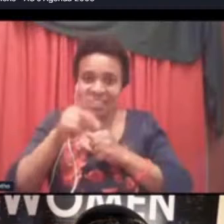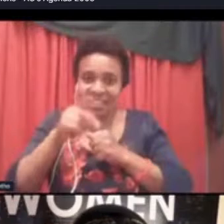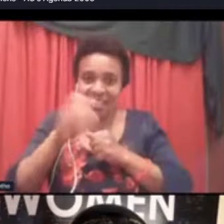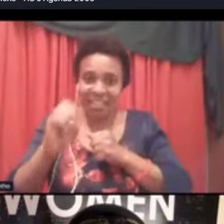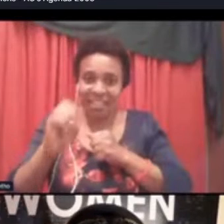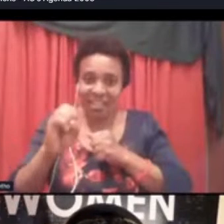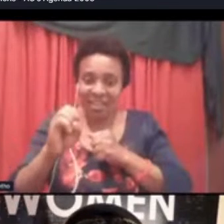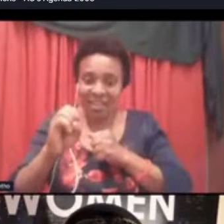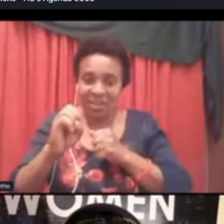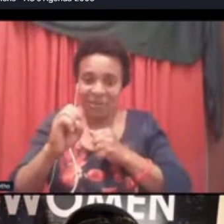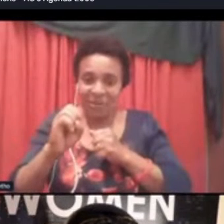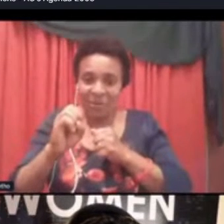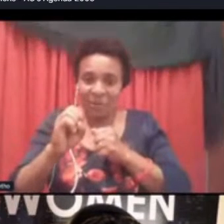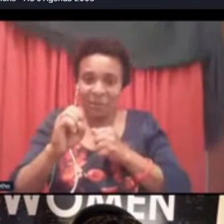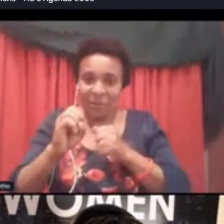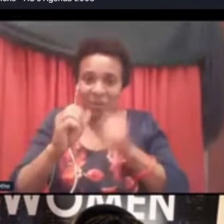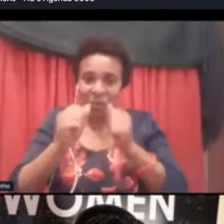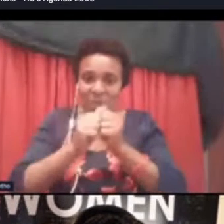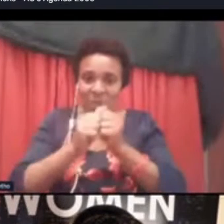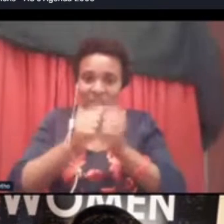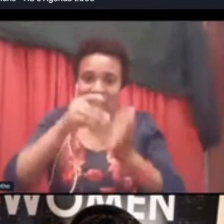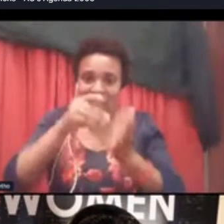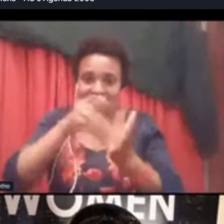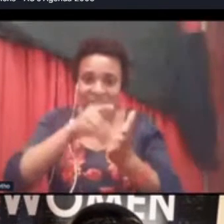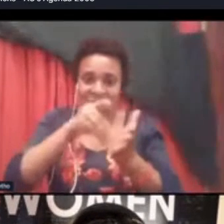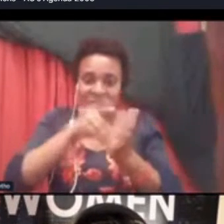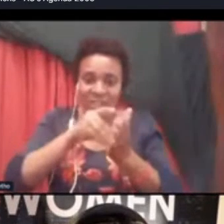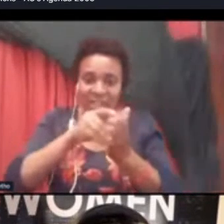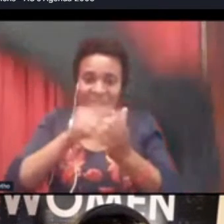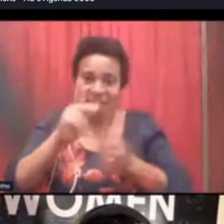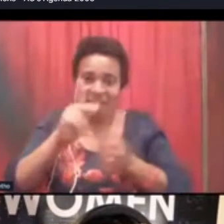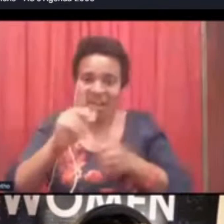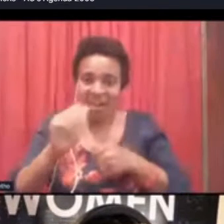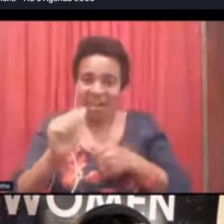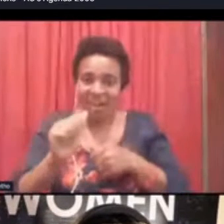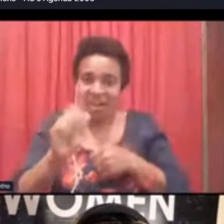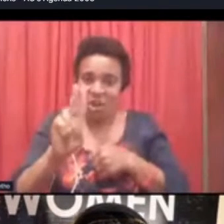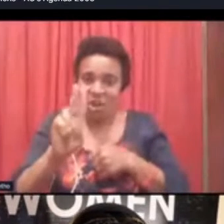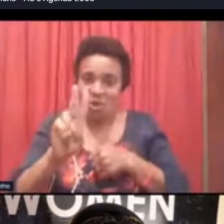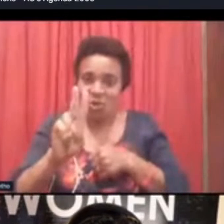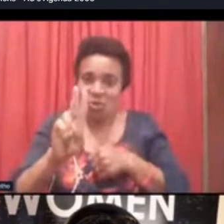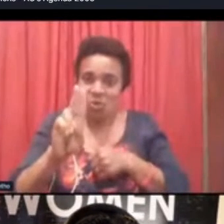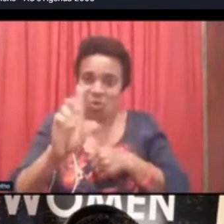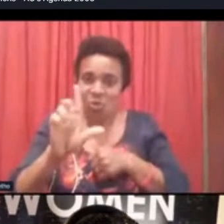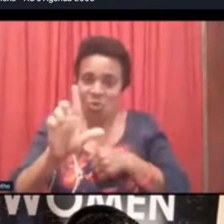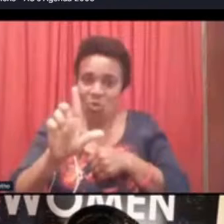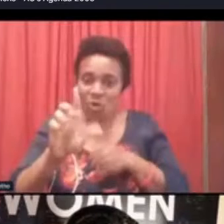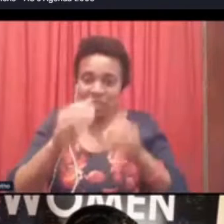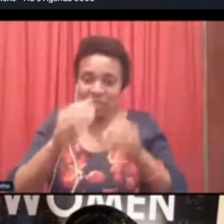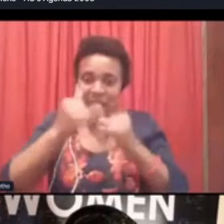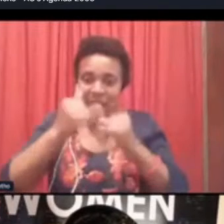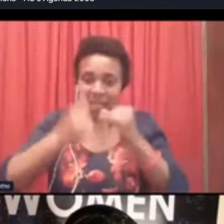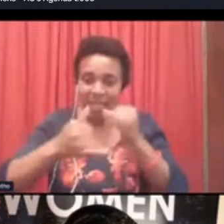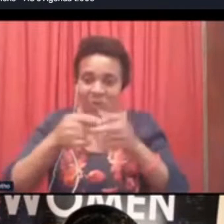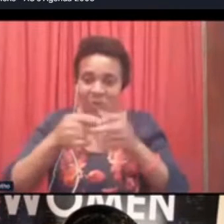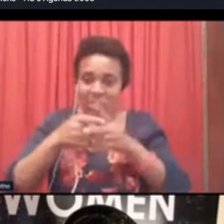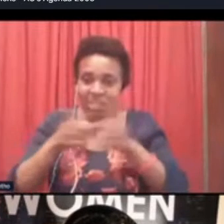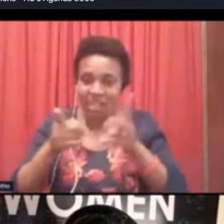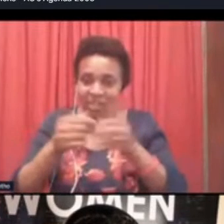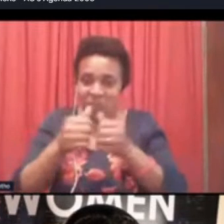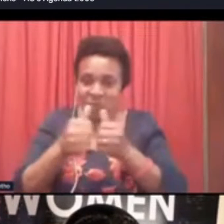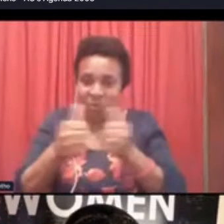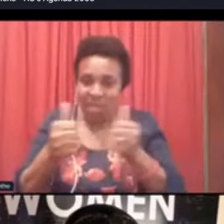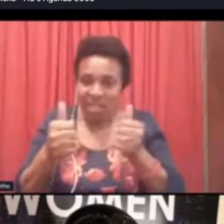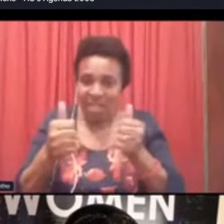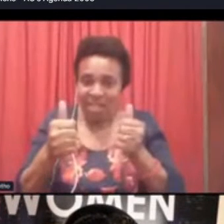with Dr. Kalu at the end, so that we can all get started. So I